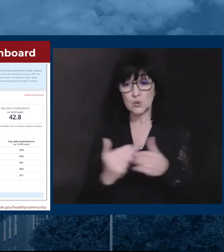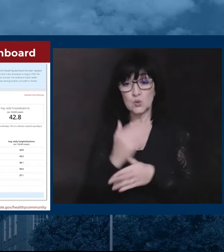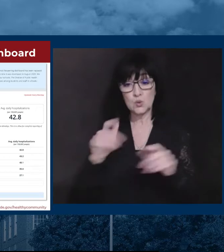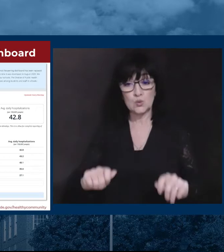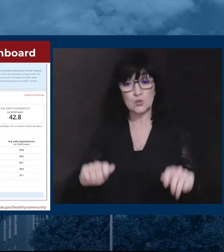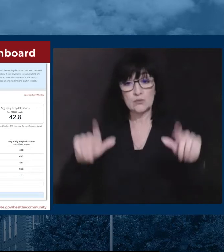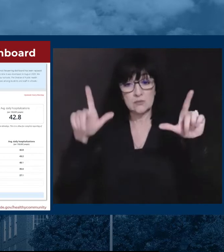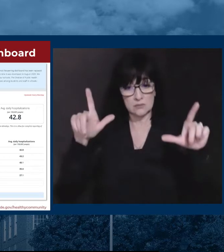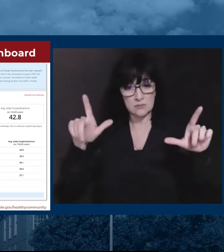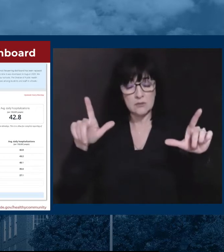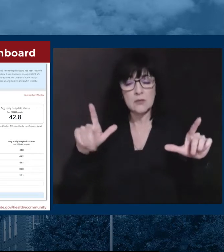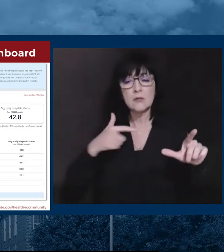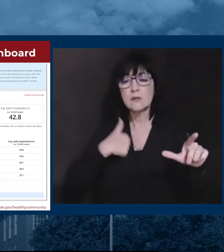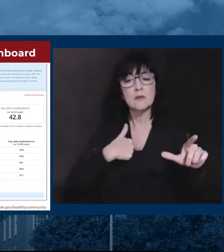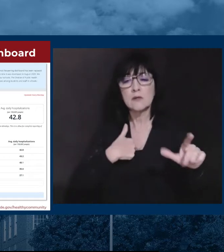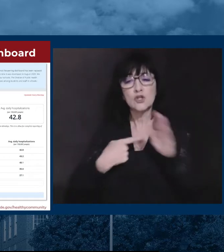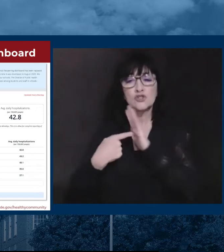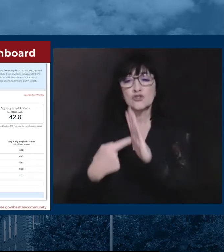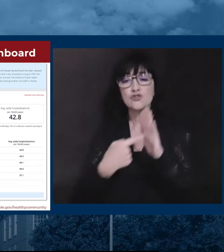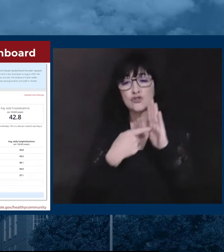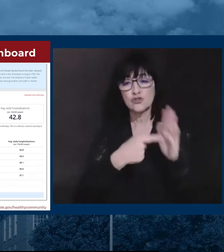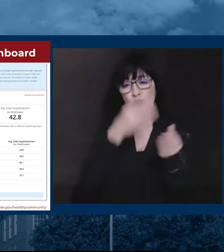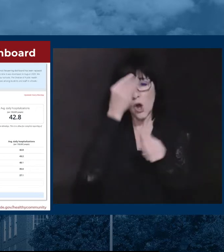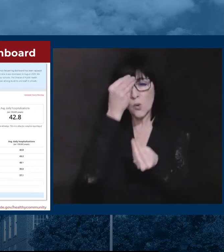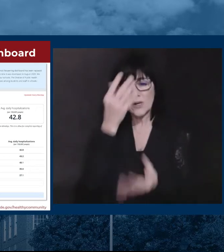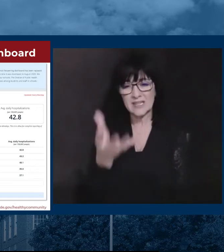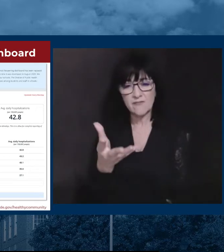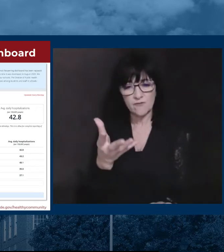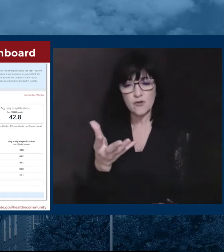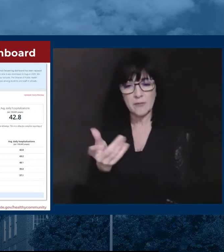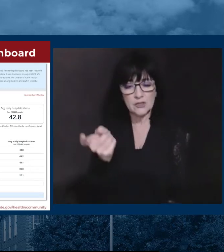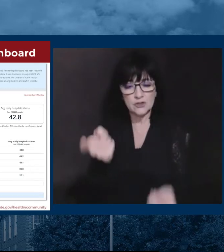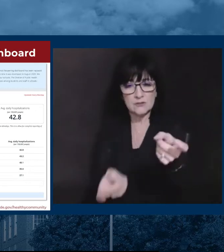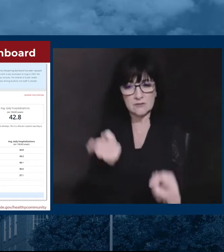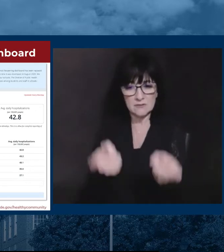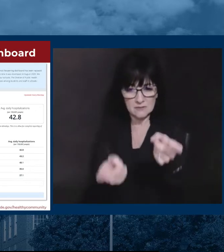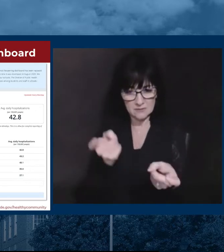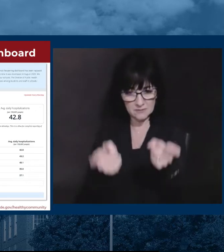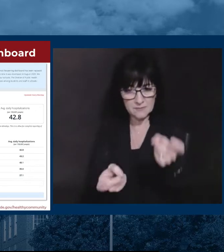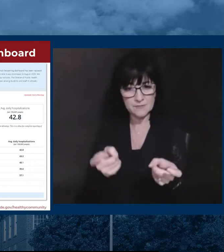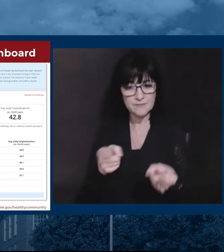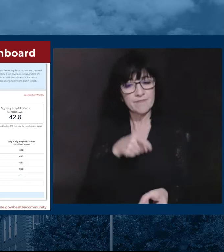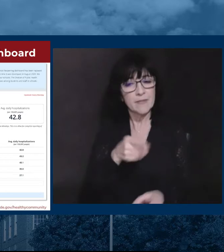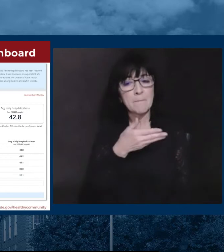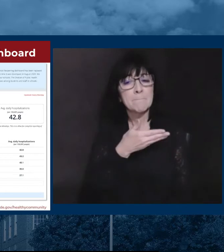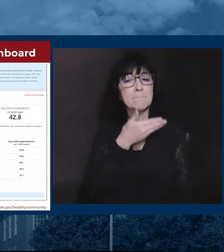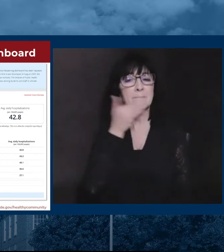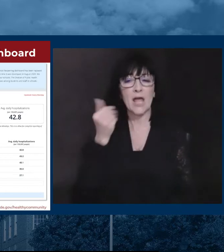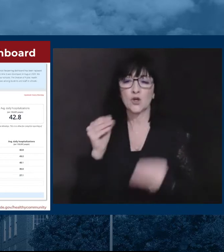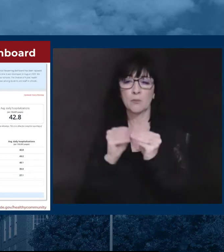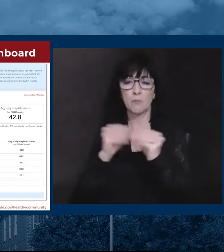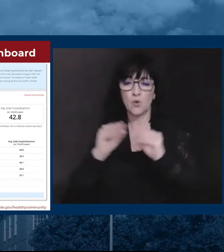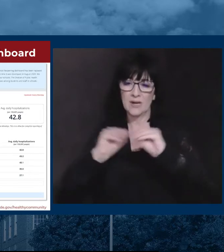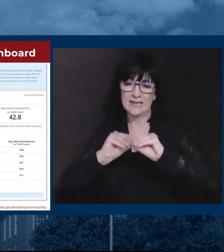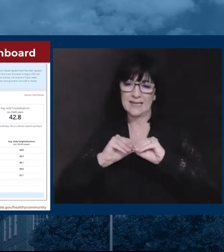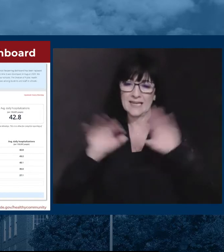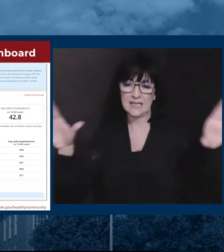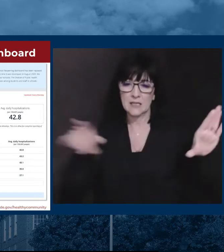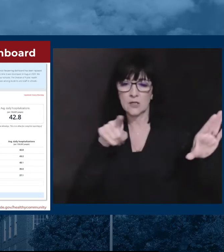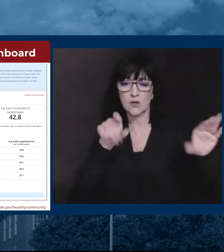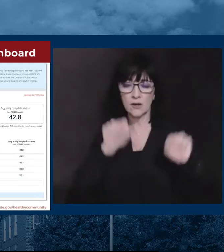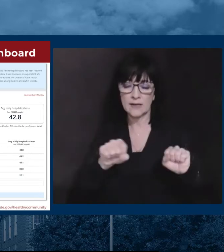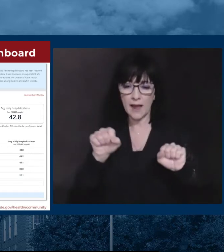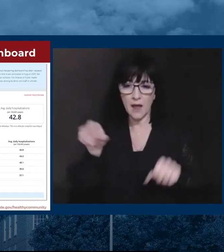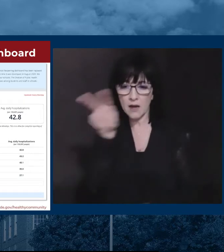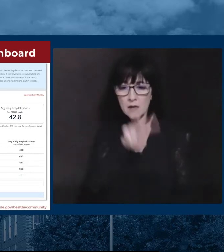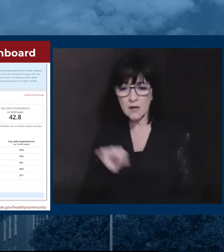It provides important information with new case rates and percent of tests that are positive,